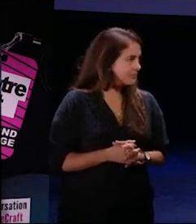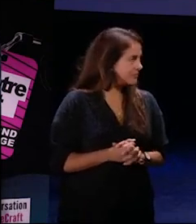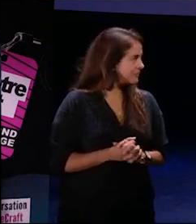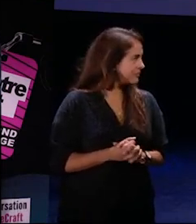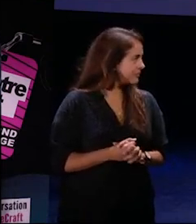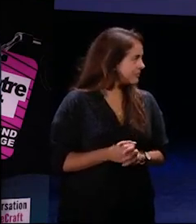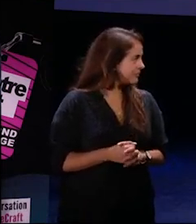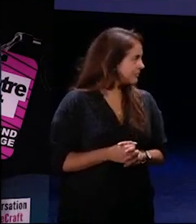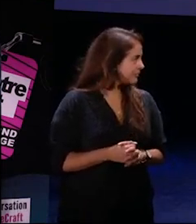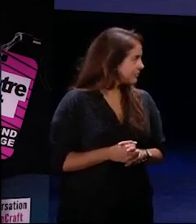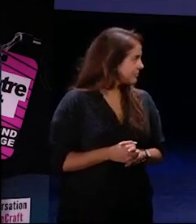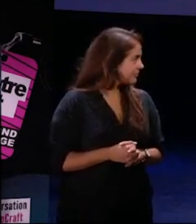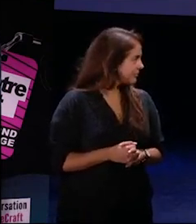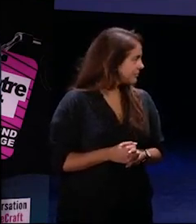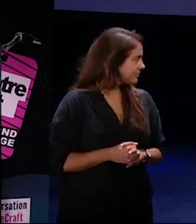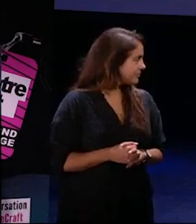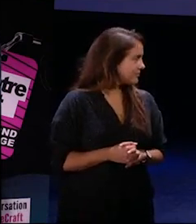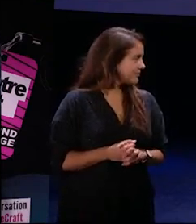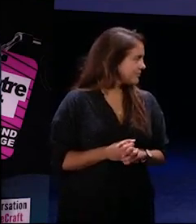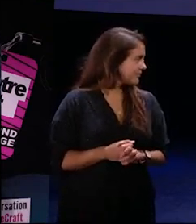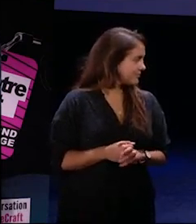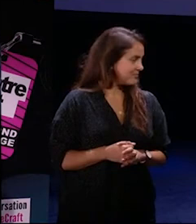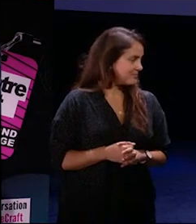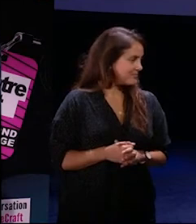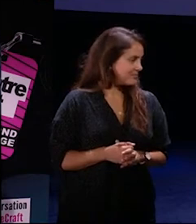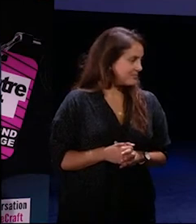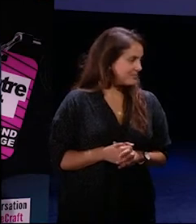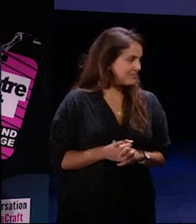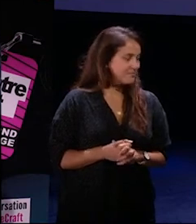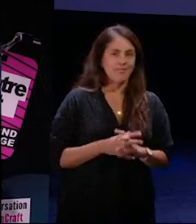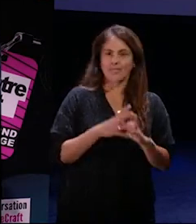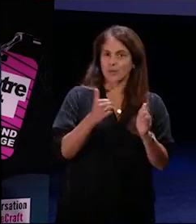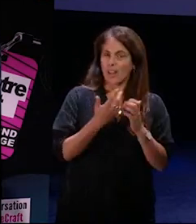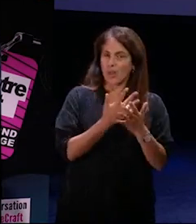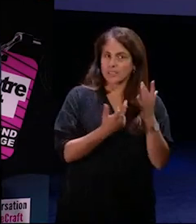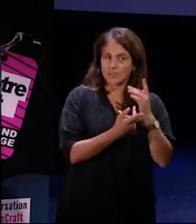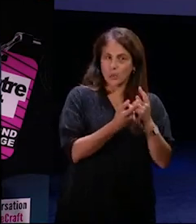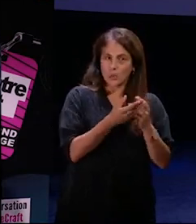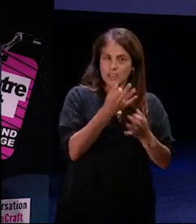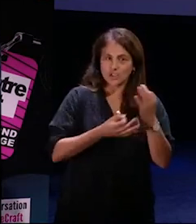I haven't had this part of the room. No. It's great to have all these questions. It's as well. Brilliant, yep.